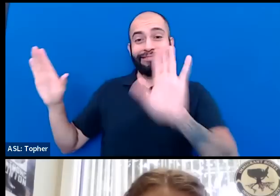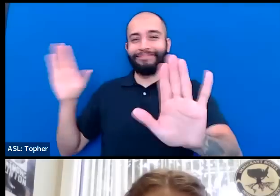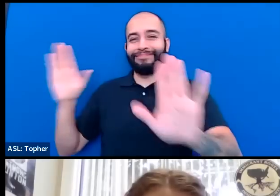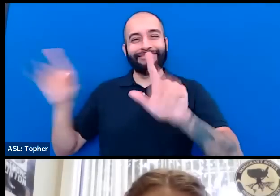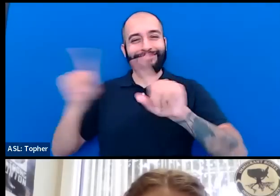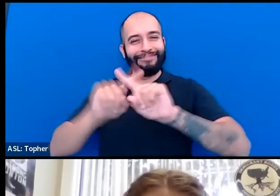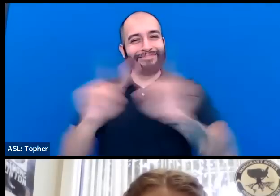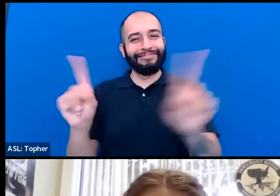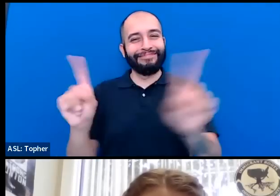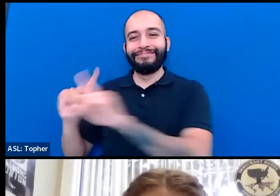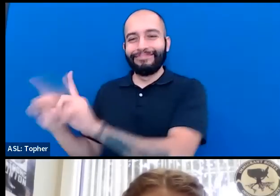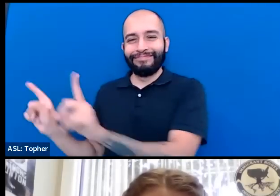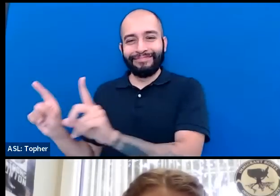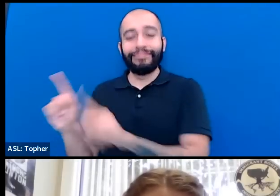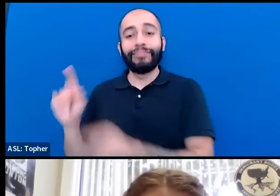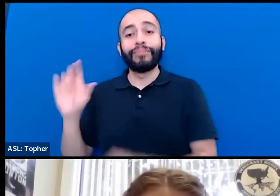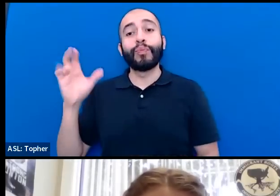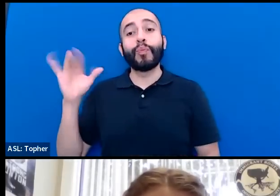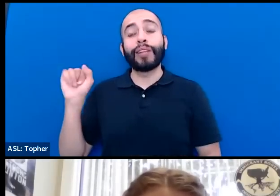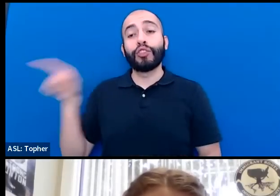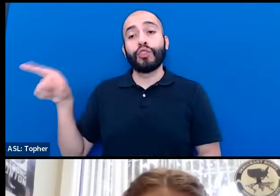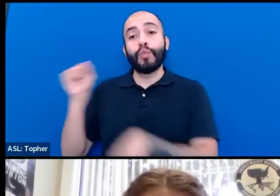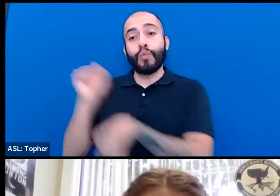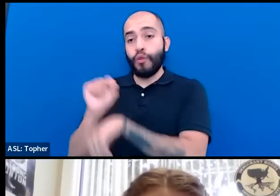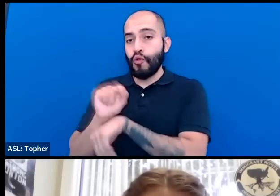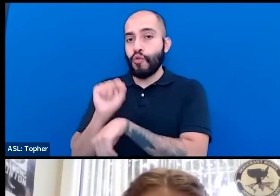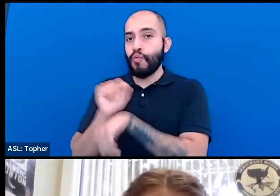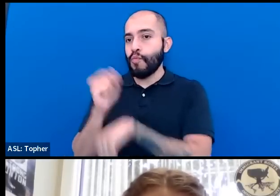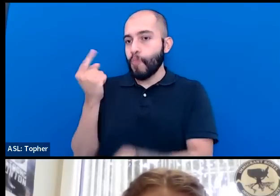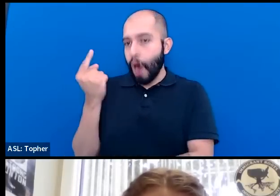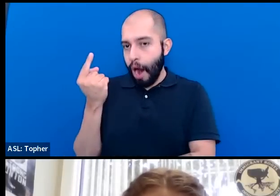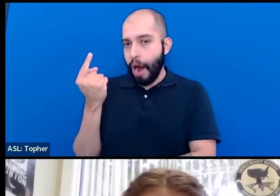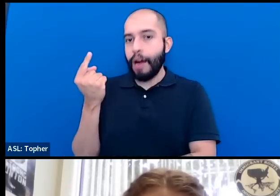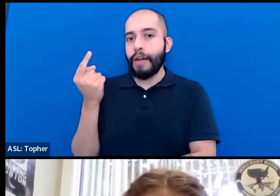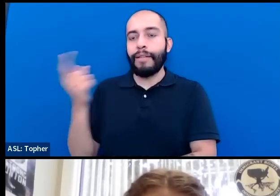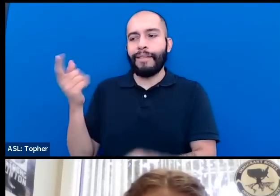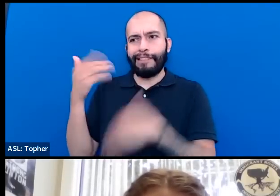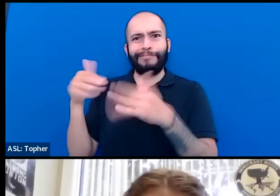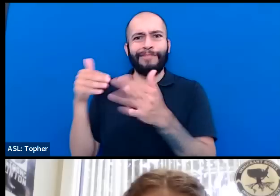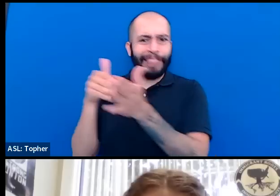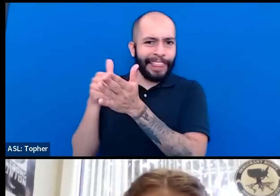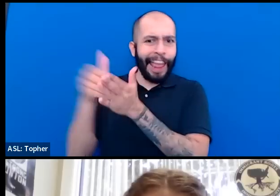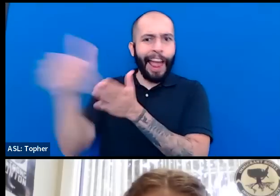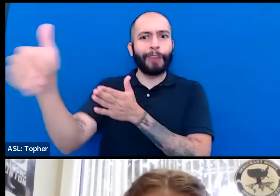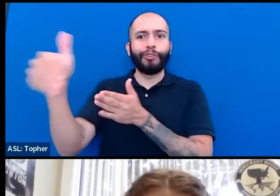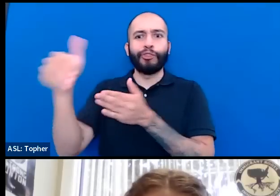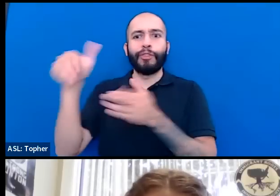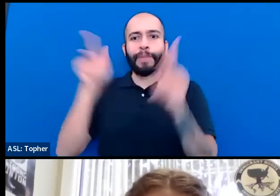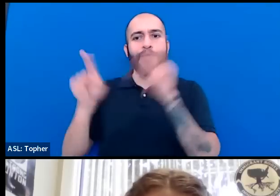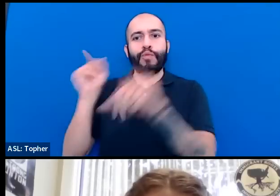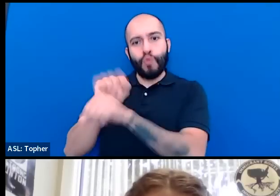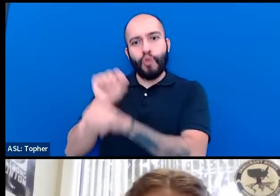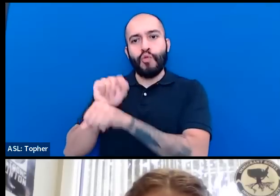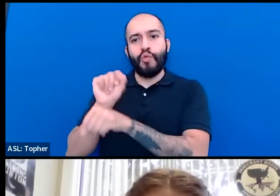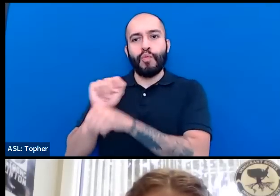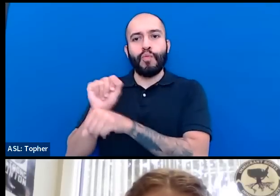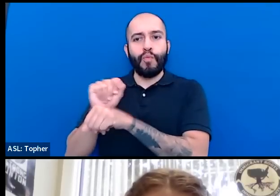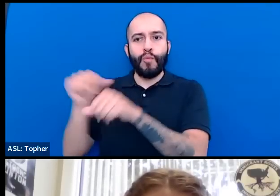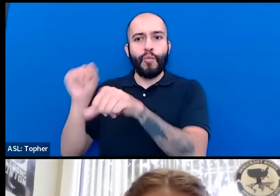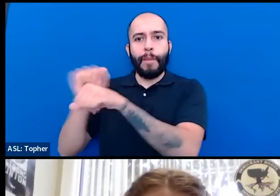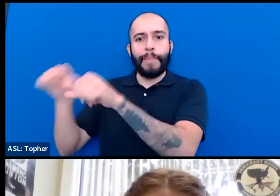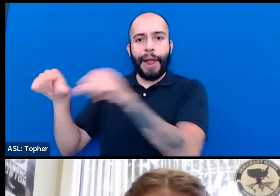a dozen, or if it's a huge Starbucks, 2 dozen, you know, or a larger Starbucks.